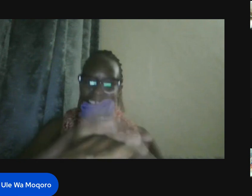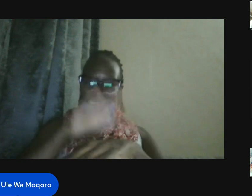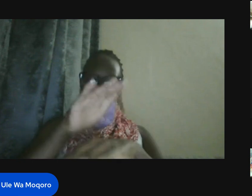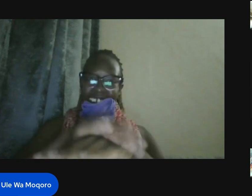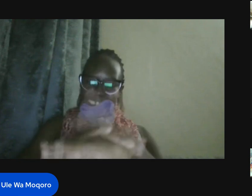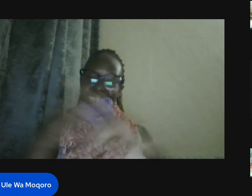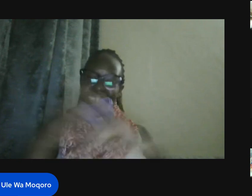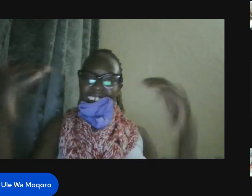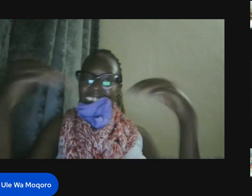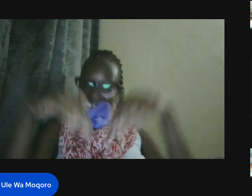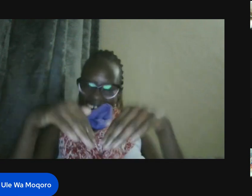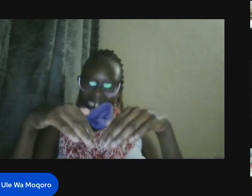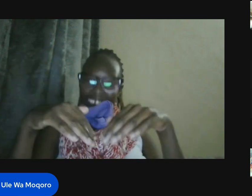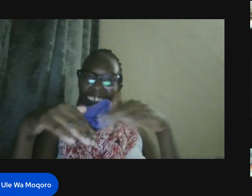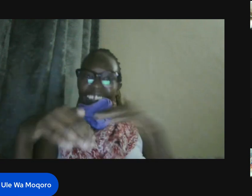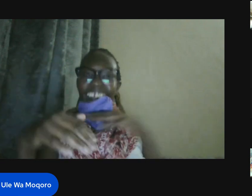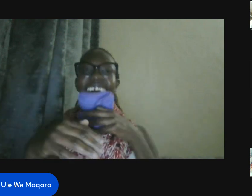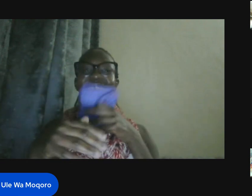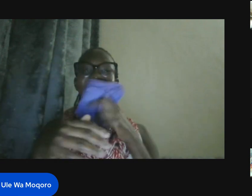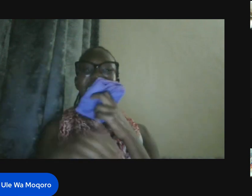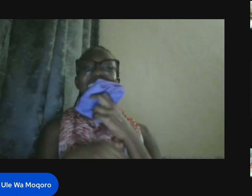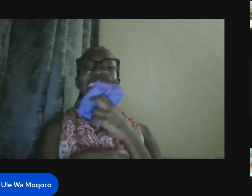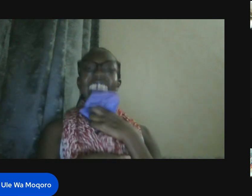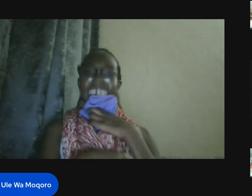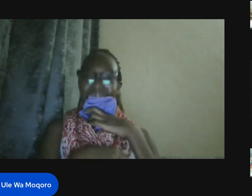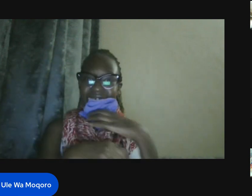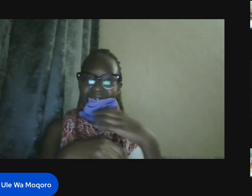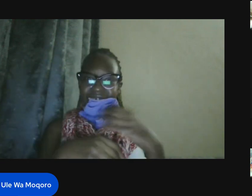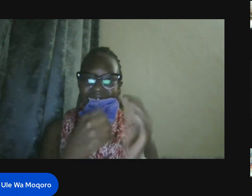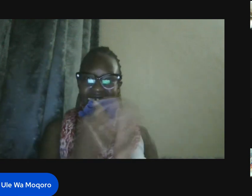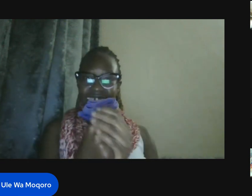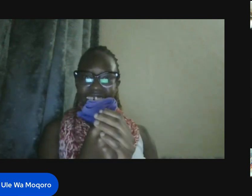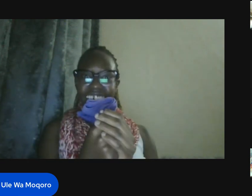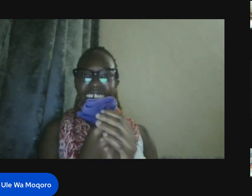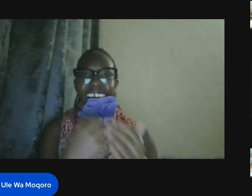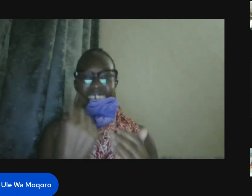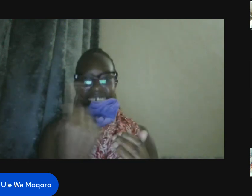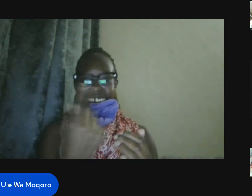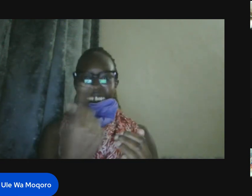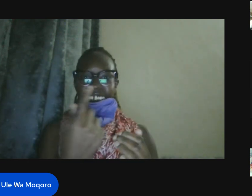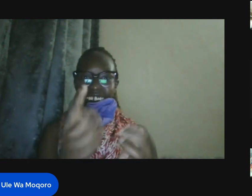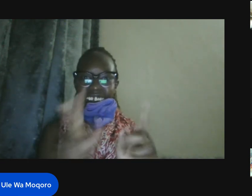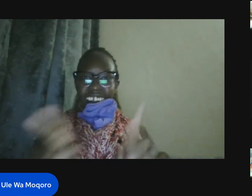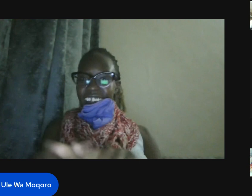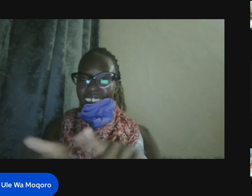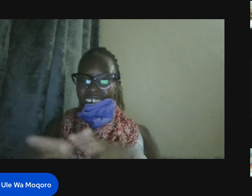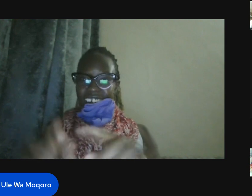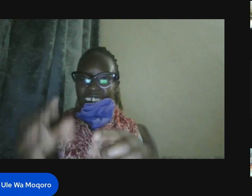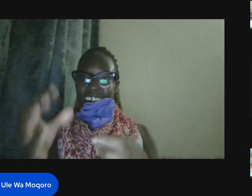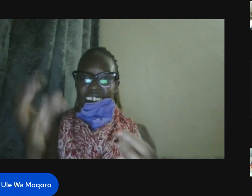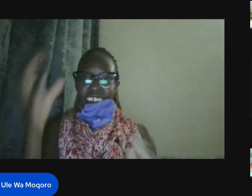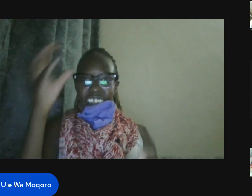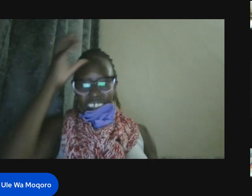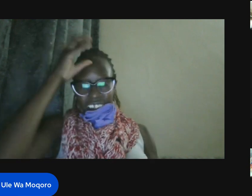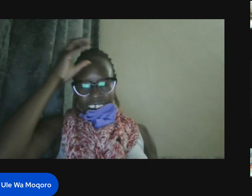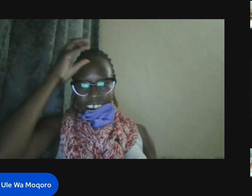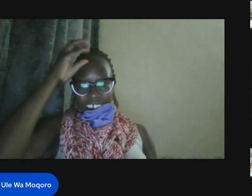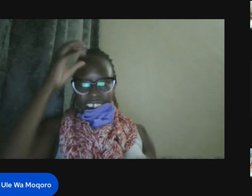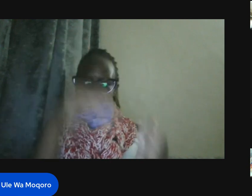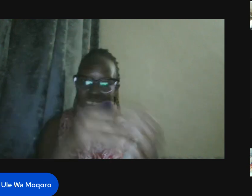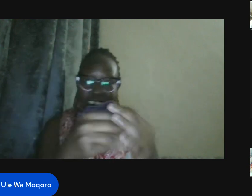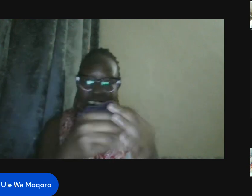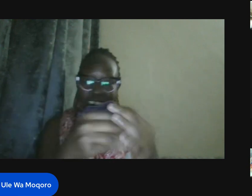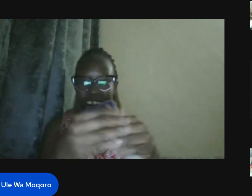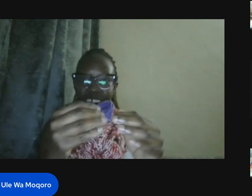So this was quite a good and amazing session. Um, You